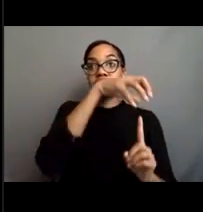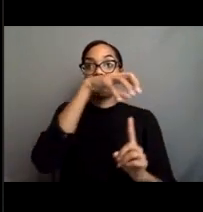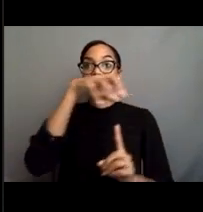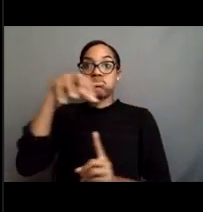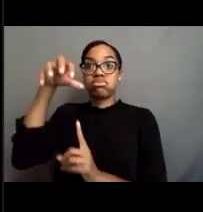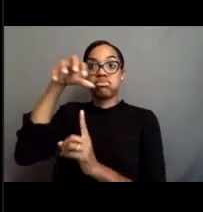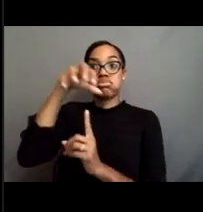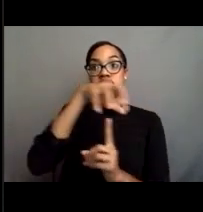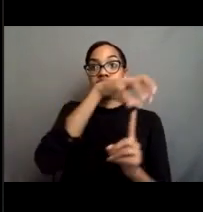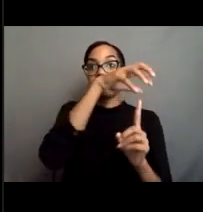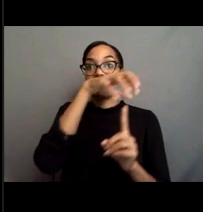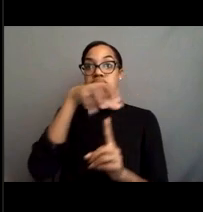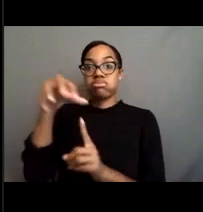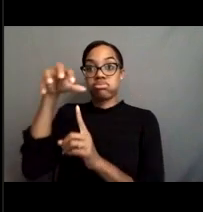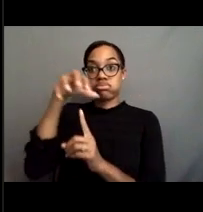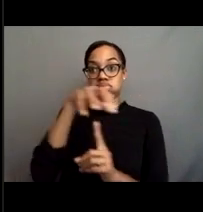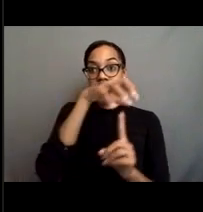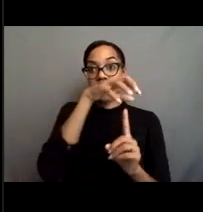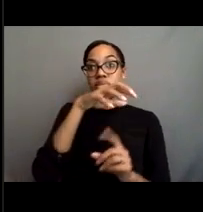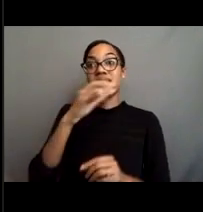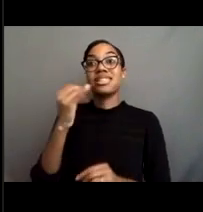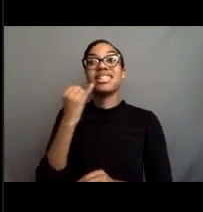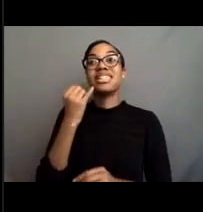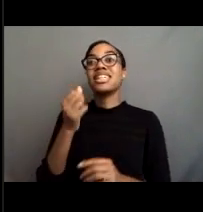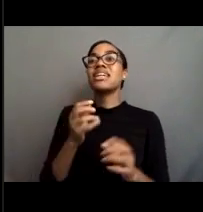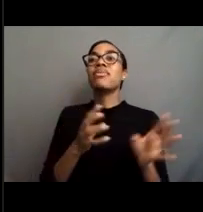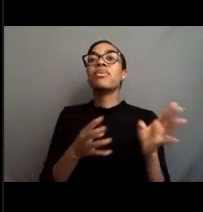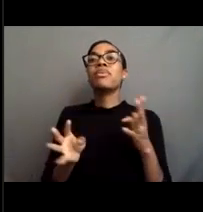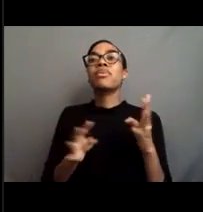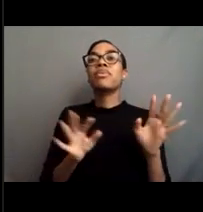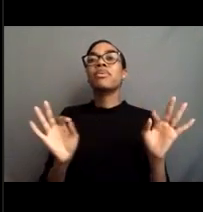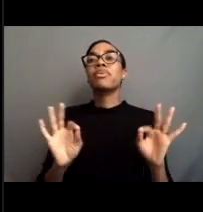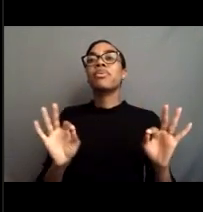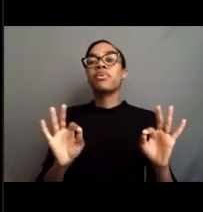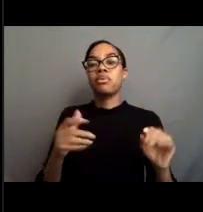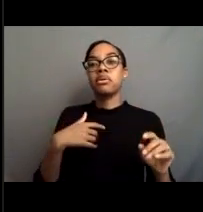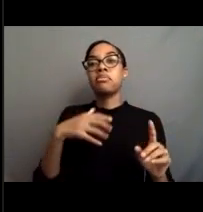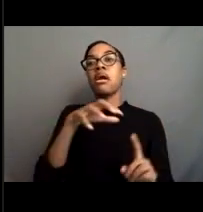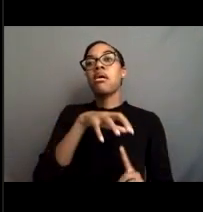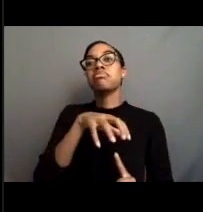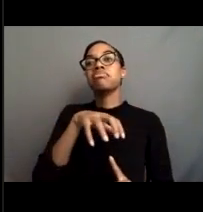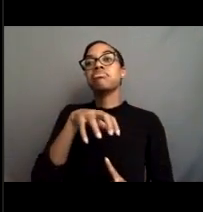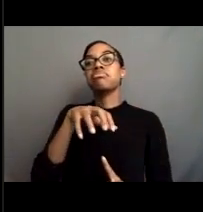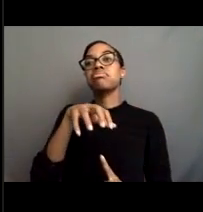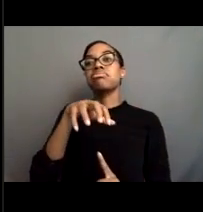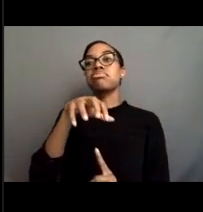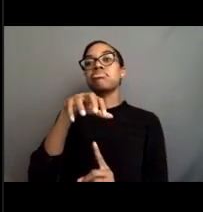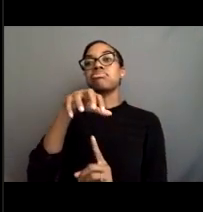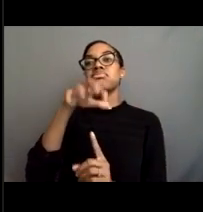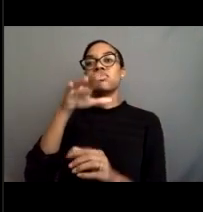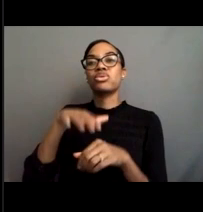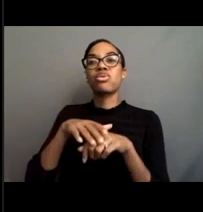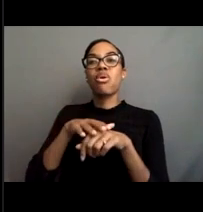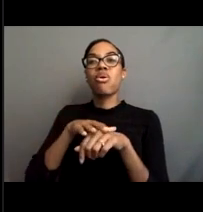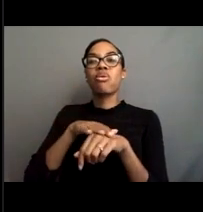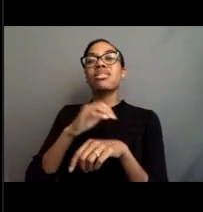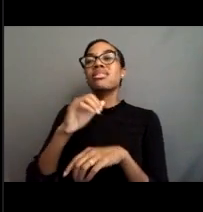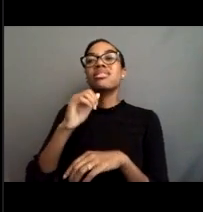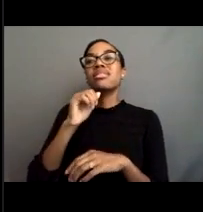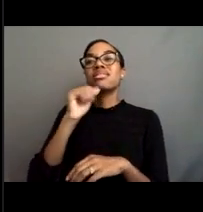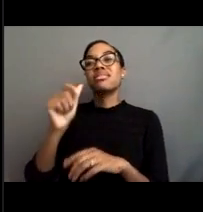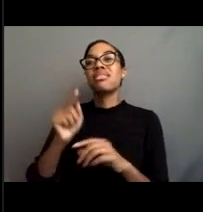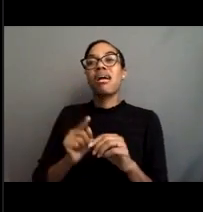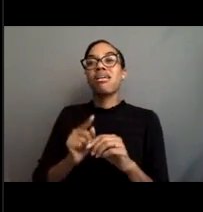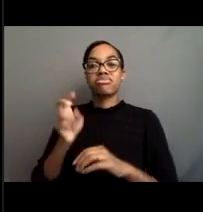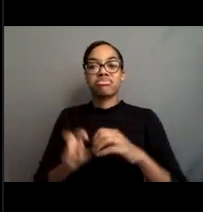wind is, the weather balloon, if it's not much wind at all, the weather balloon may not travel very far. But if there's a lot of wind